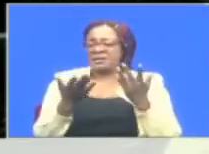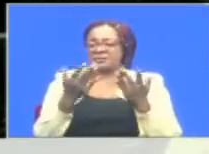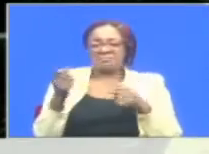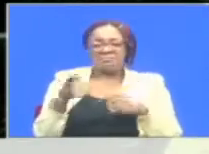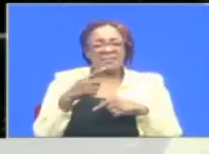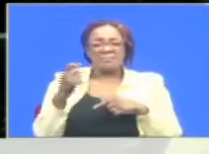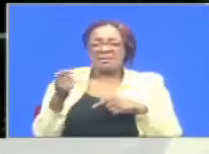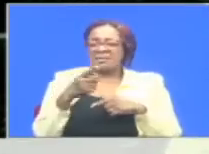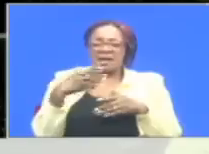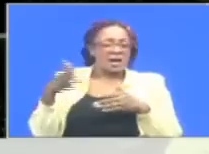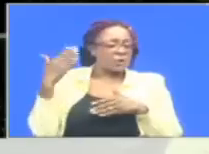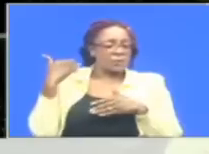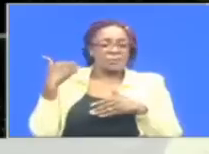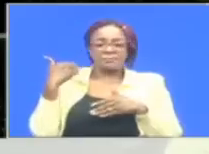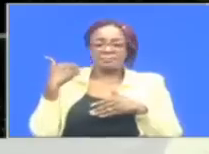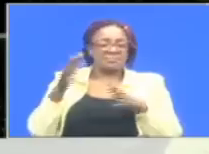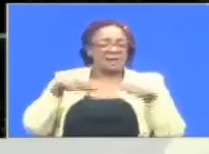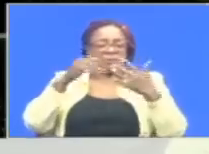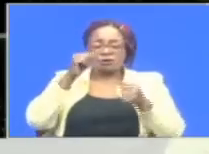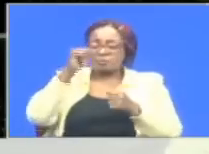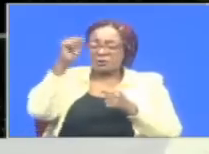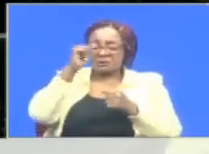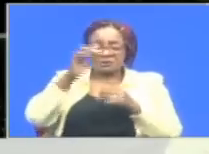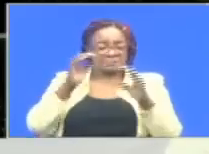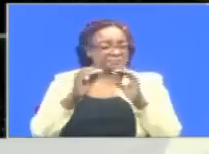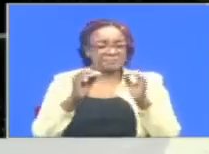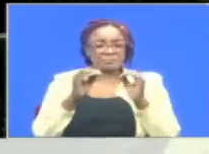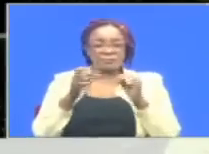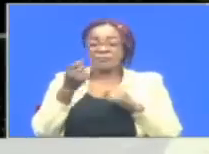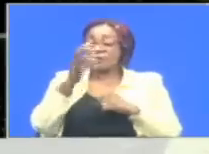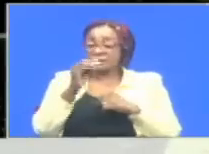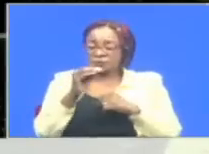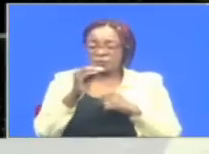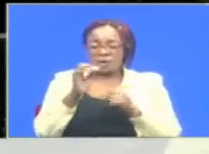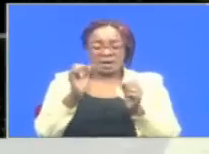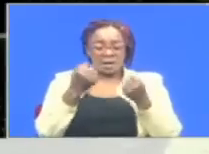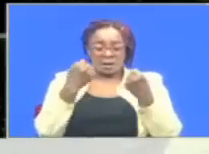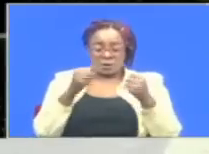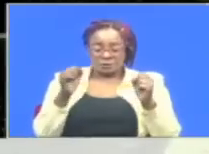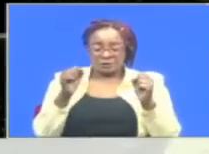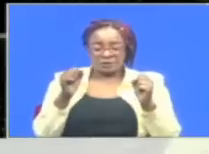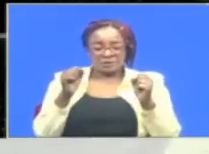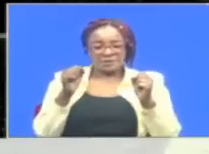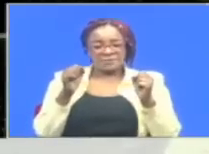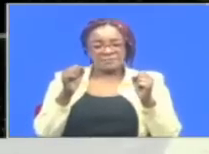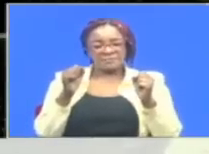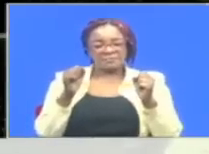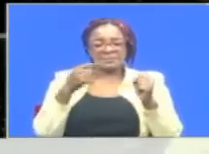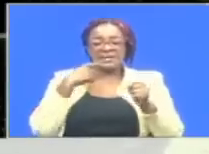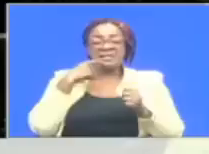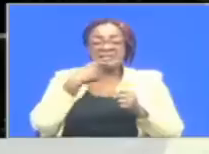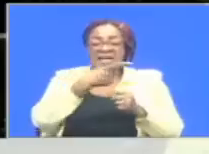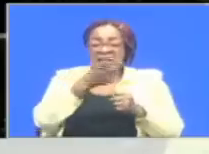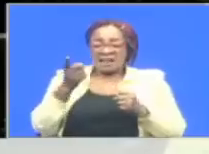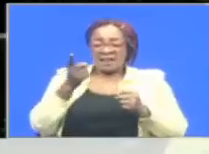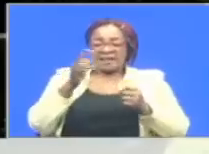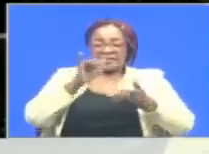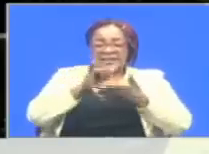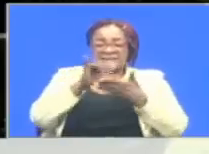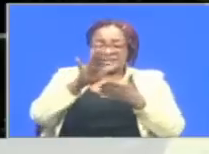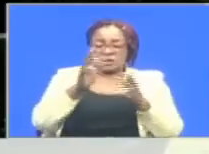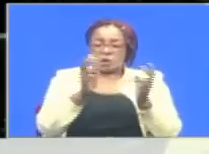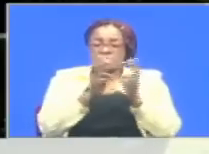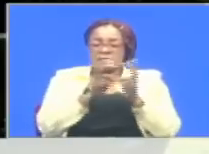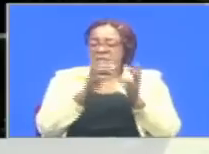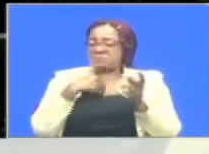months, and it was not on politics. So I can't tell you that he has reached out to me